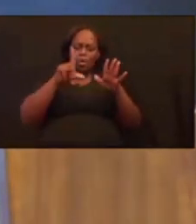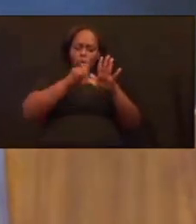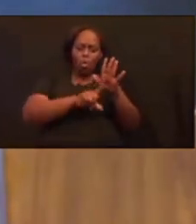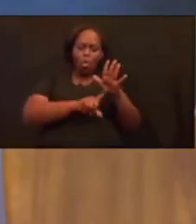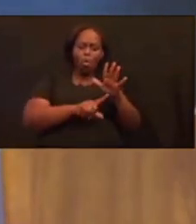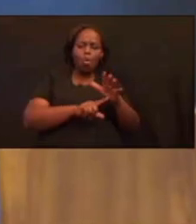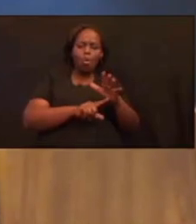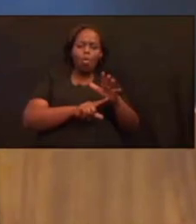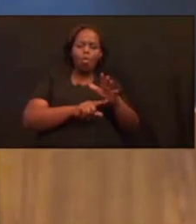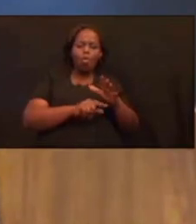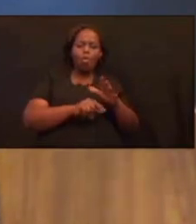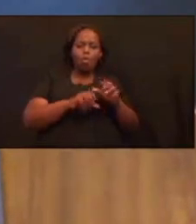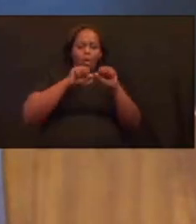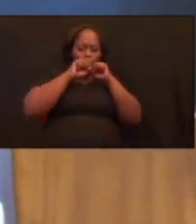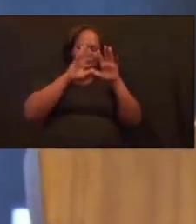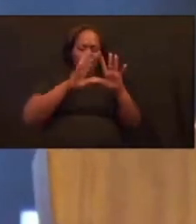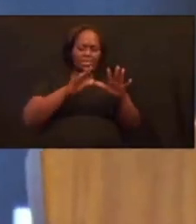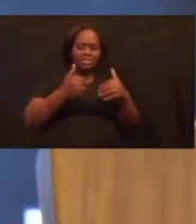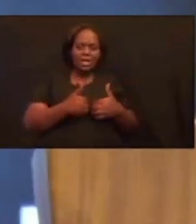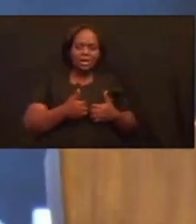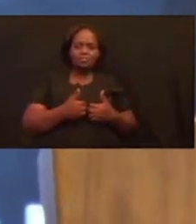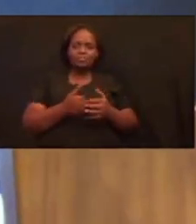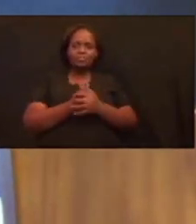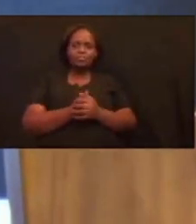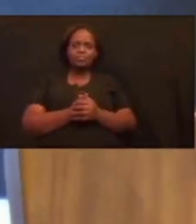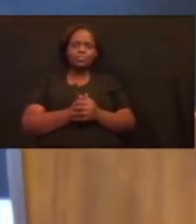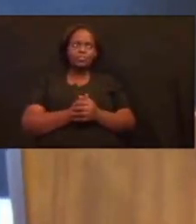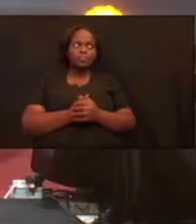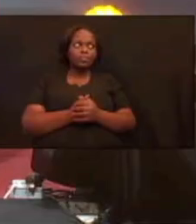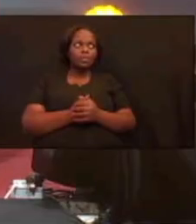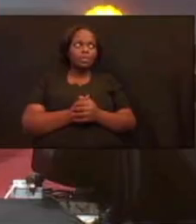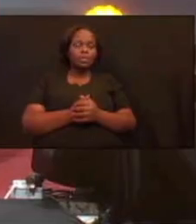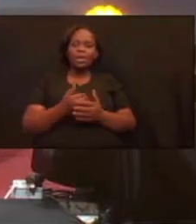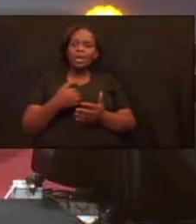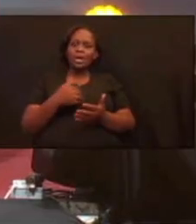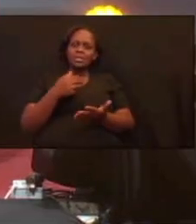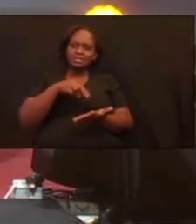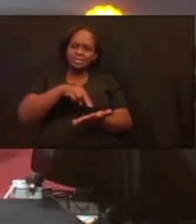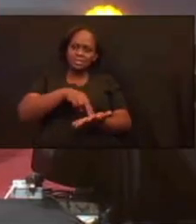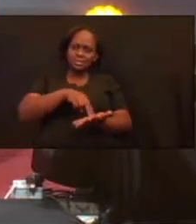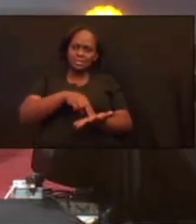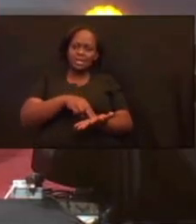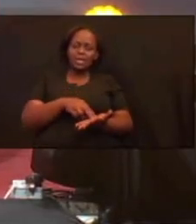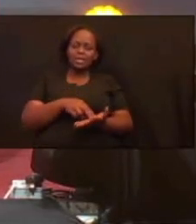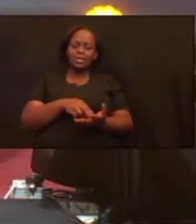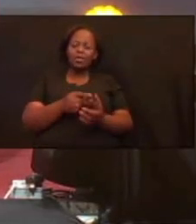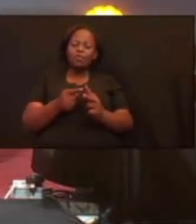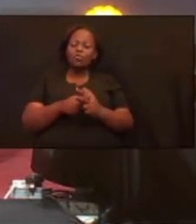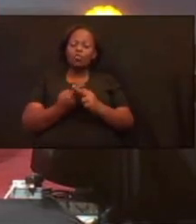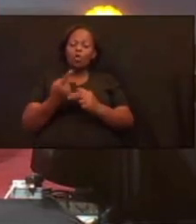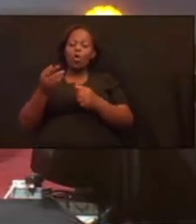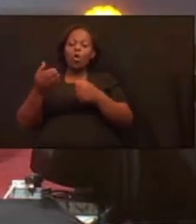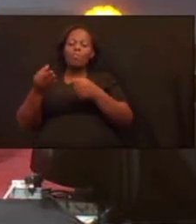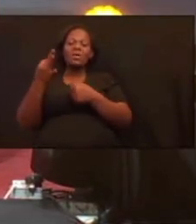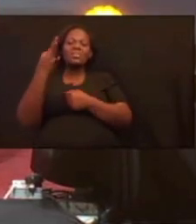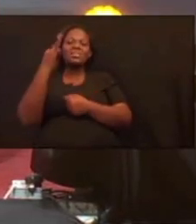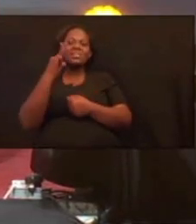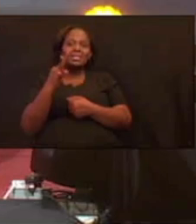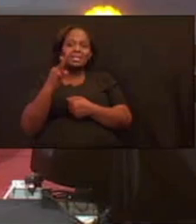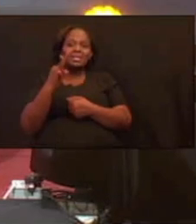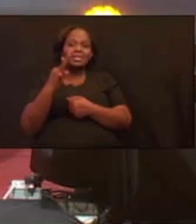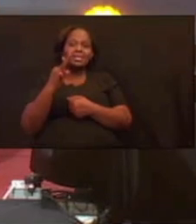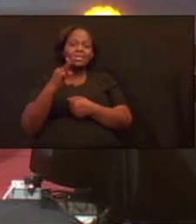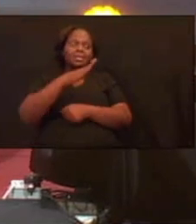I remember standing there. You've heard it in my teaching, so I stood there from 3 p.m. Nigerian time